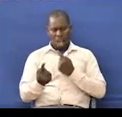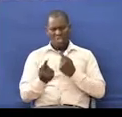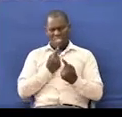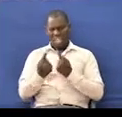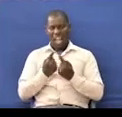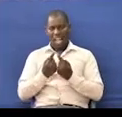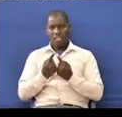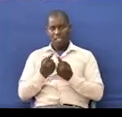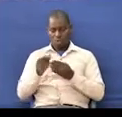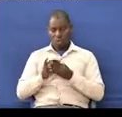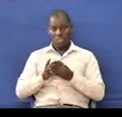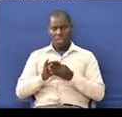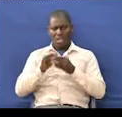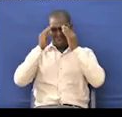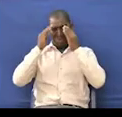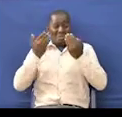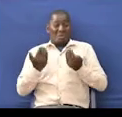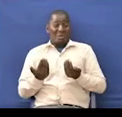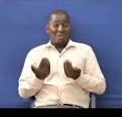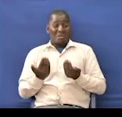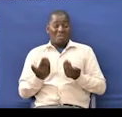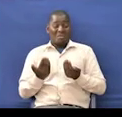discuss what that knob, a door knob